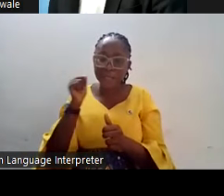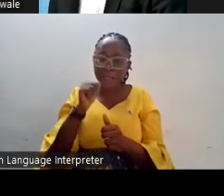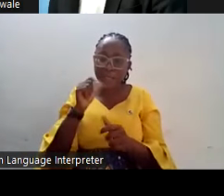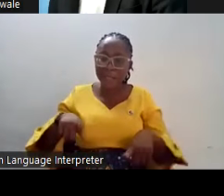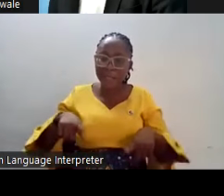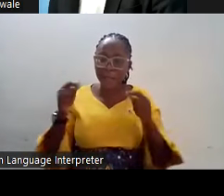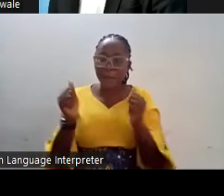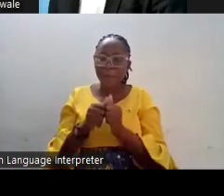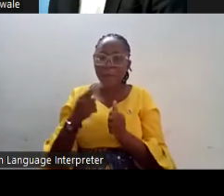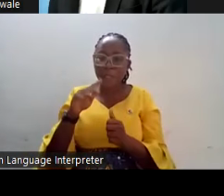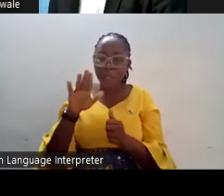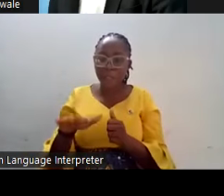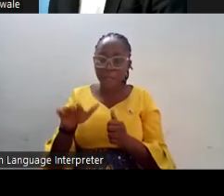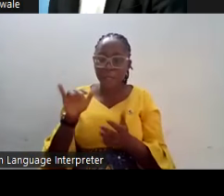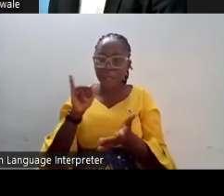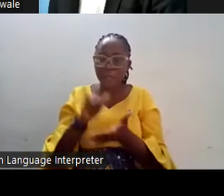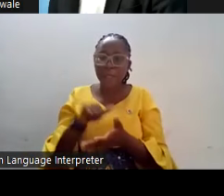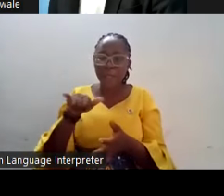say that they're not